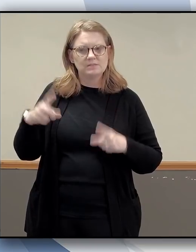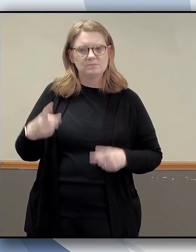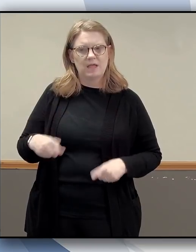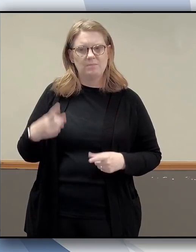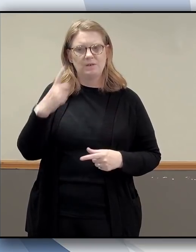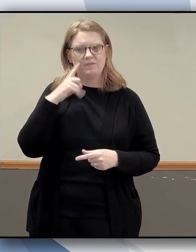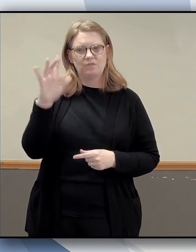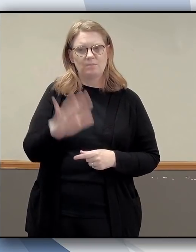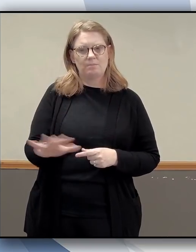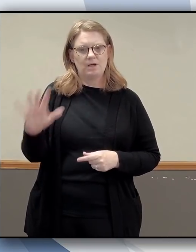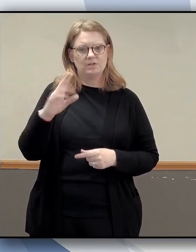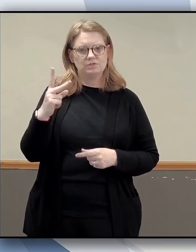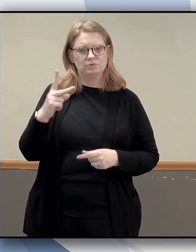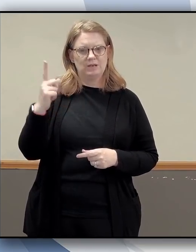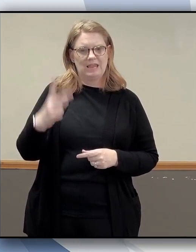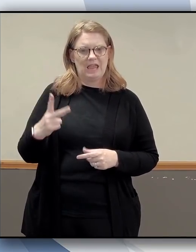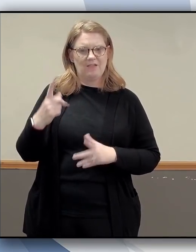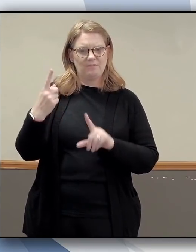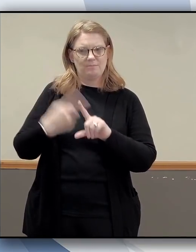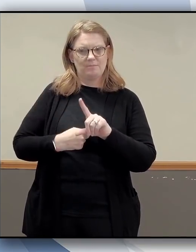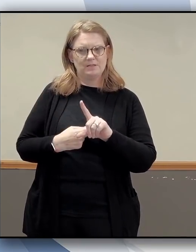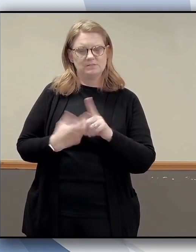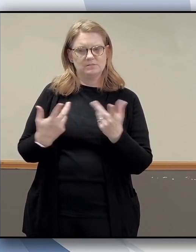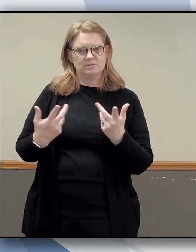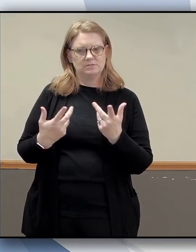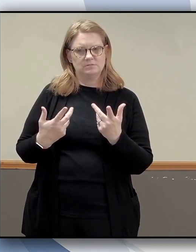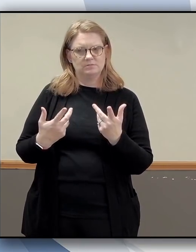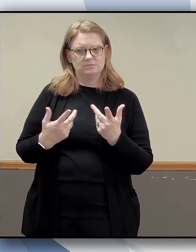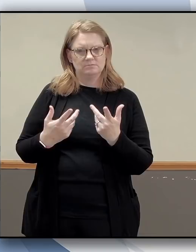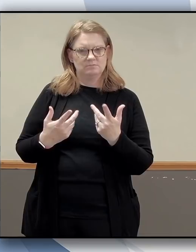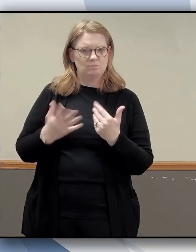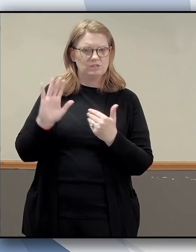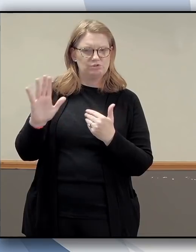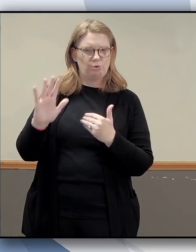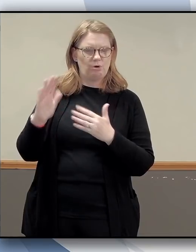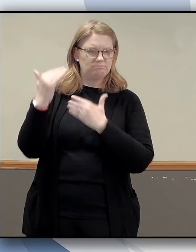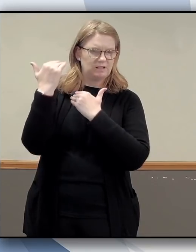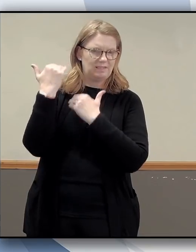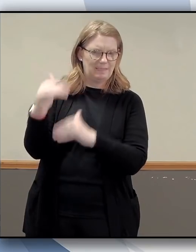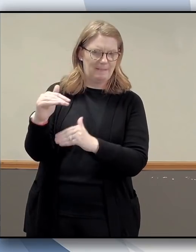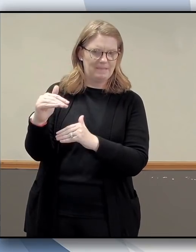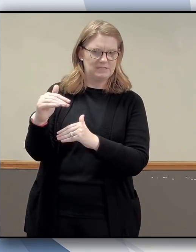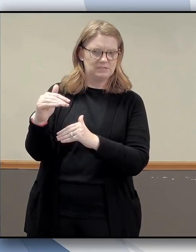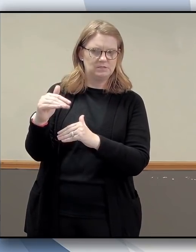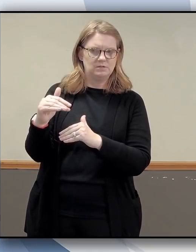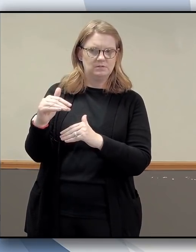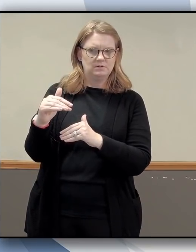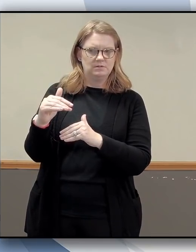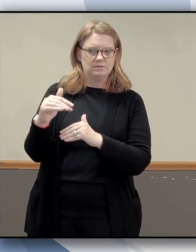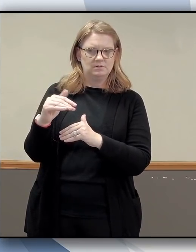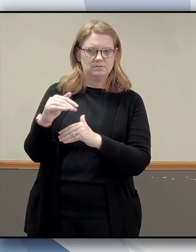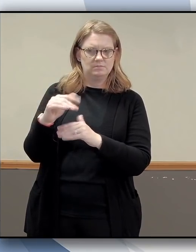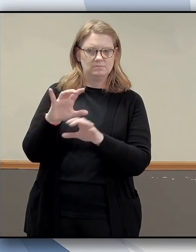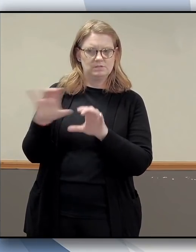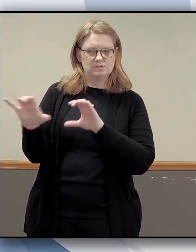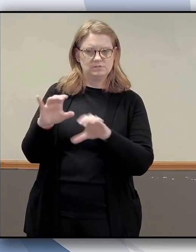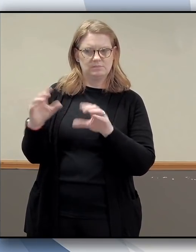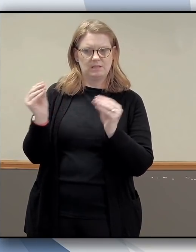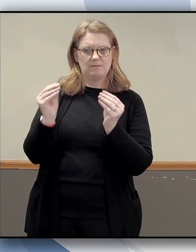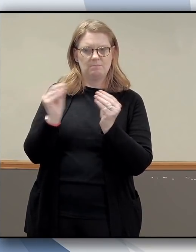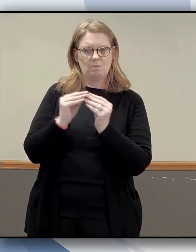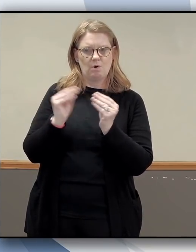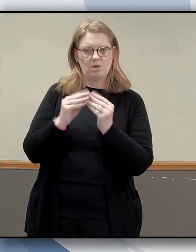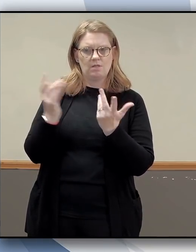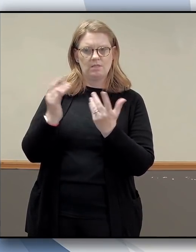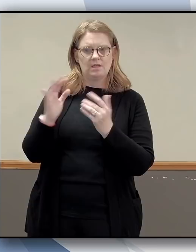about 2.5 months now. What's your threshold or a line in the sand, per se, for when we do something more, as in